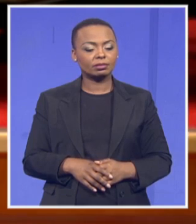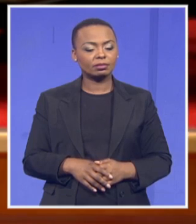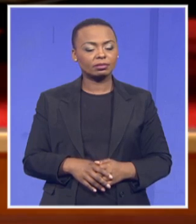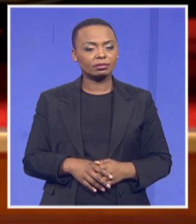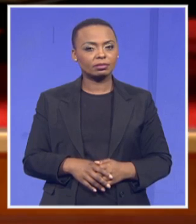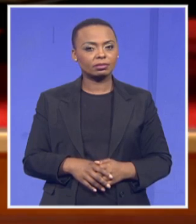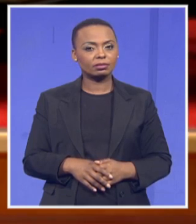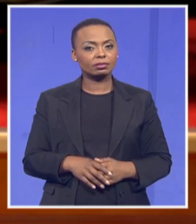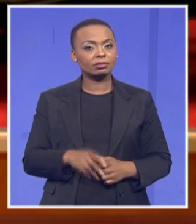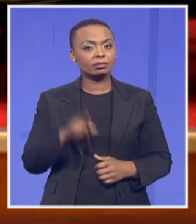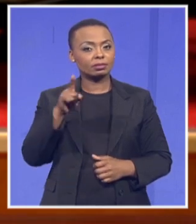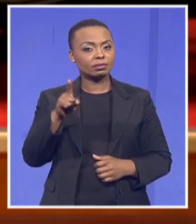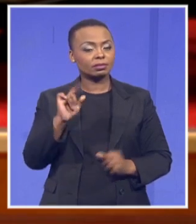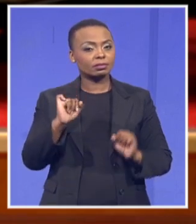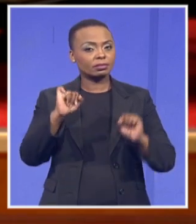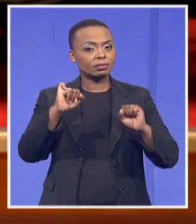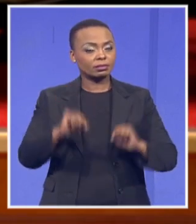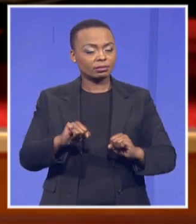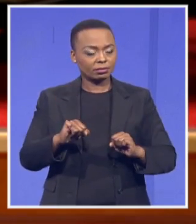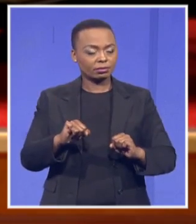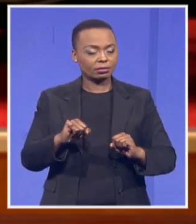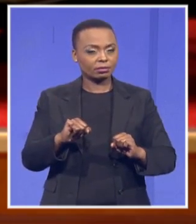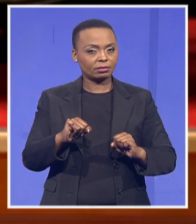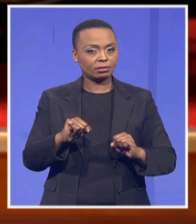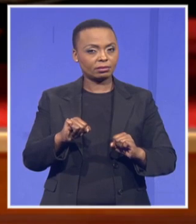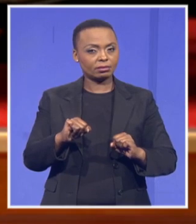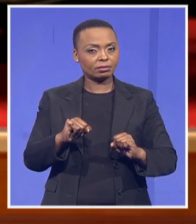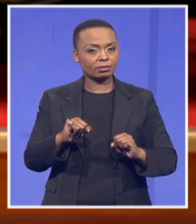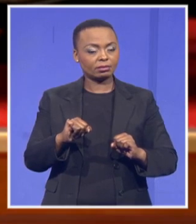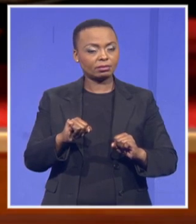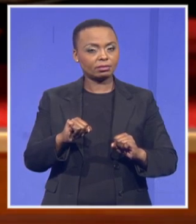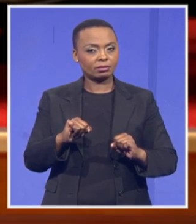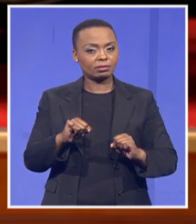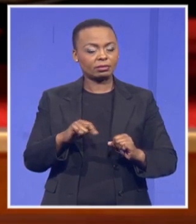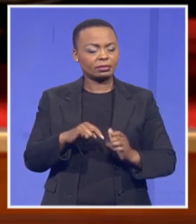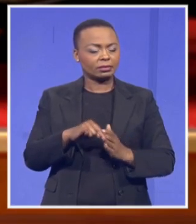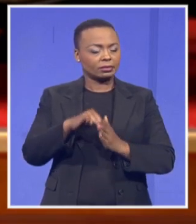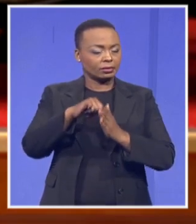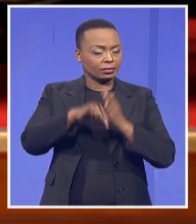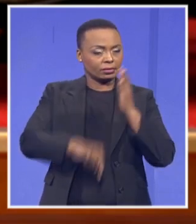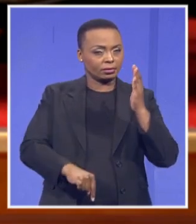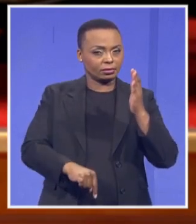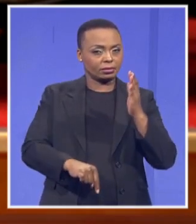very detailed on principles, but